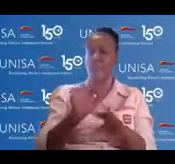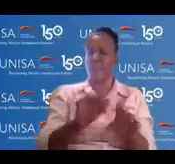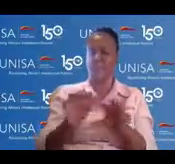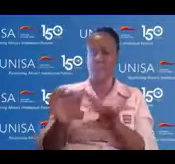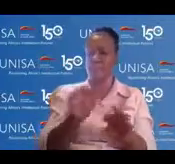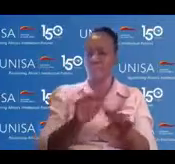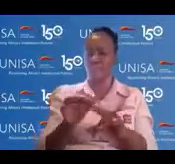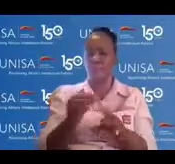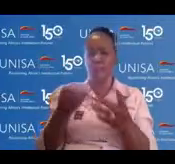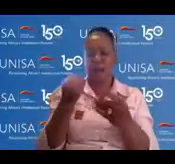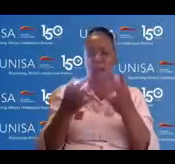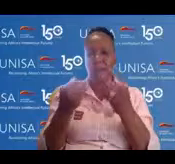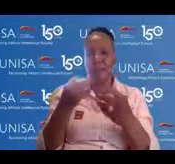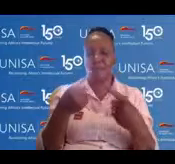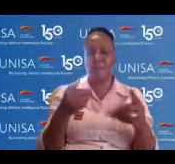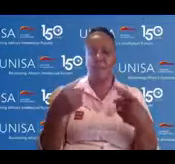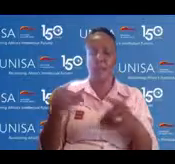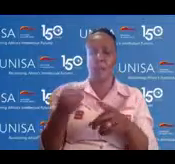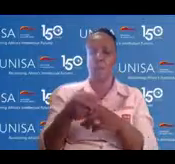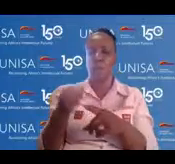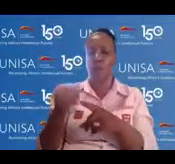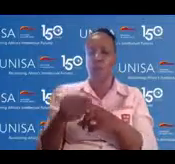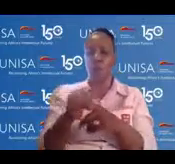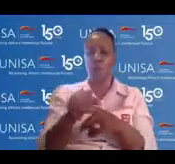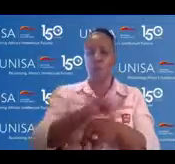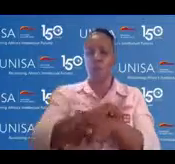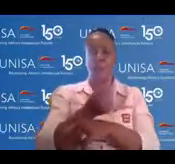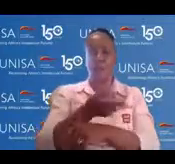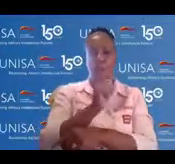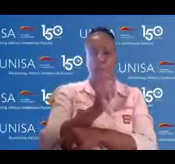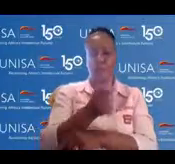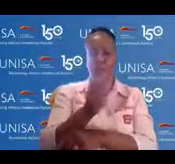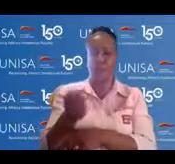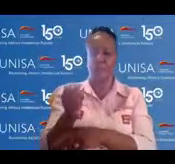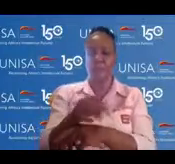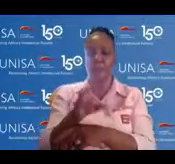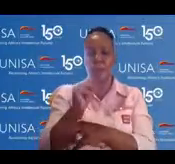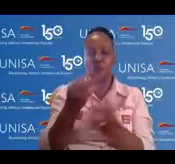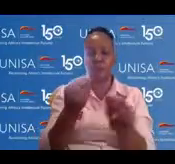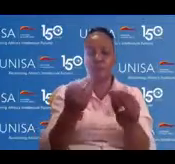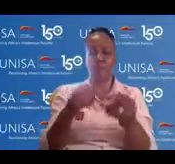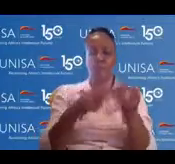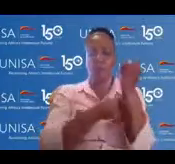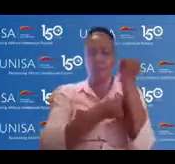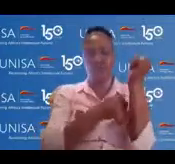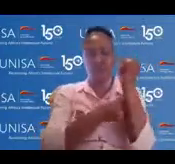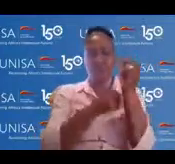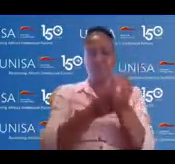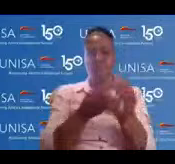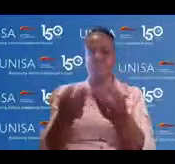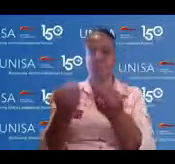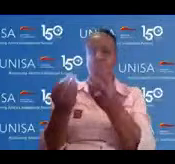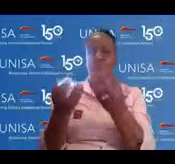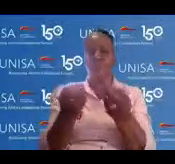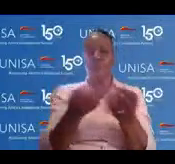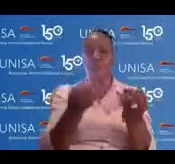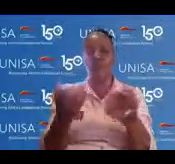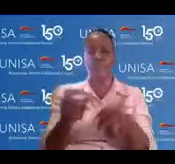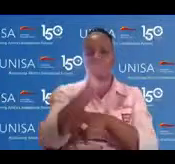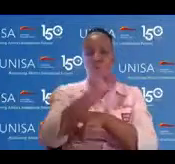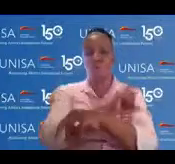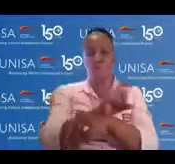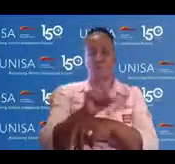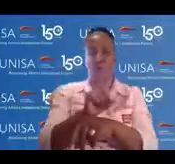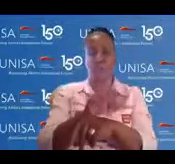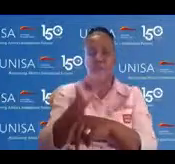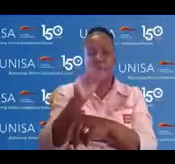of Word, PowerPoint, all of that on Microsoft Office. You will find that we've given courses for you on the Adobe site to help you with things